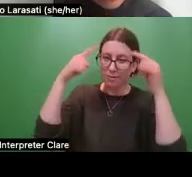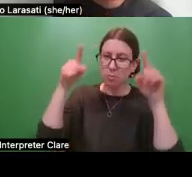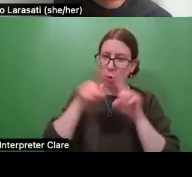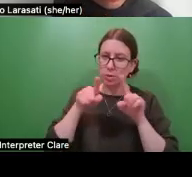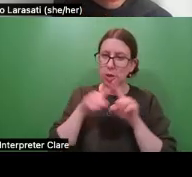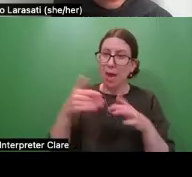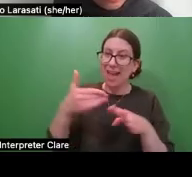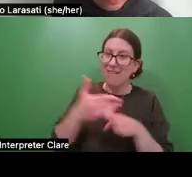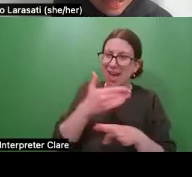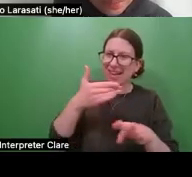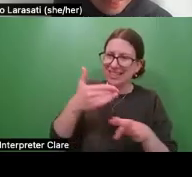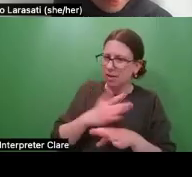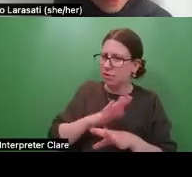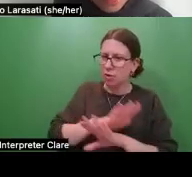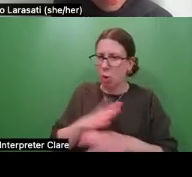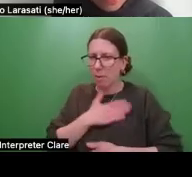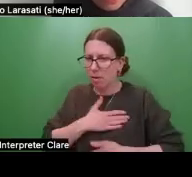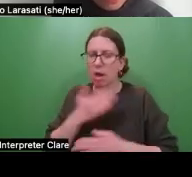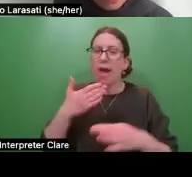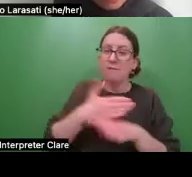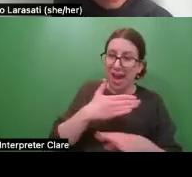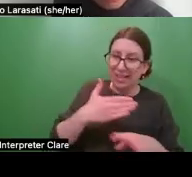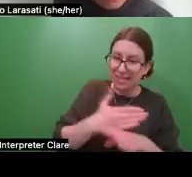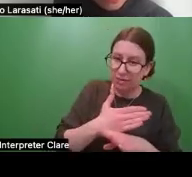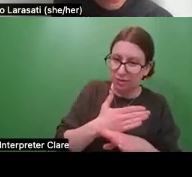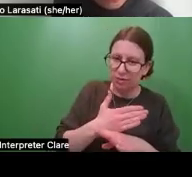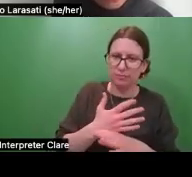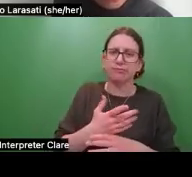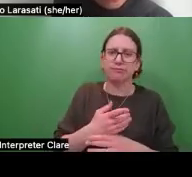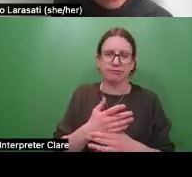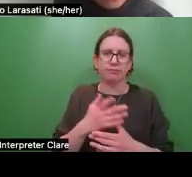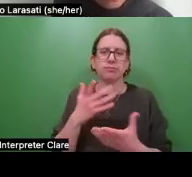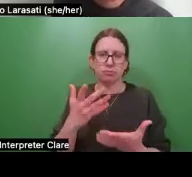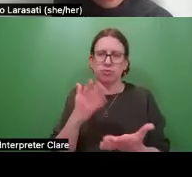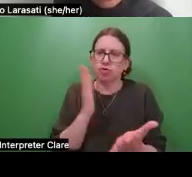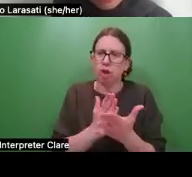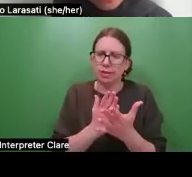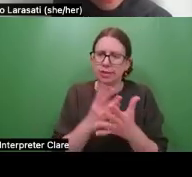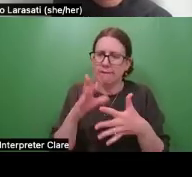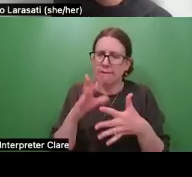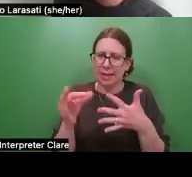becomes particularly salient. We might